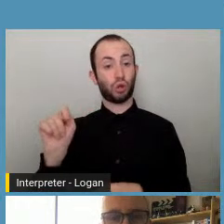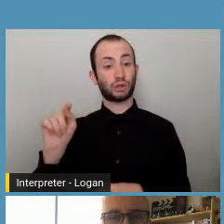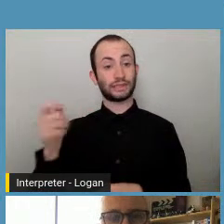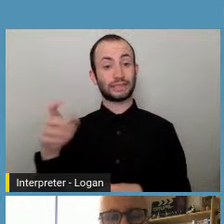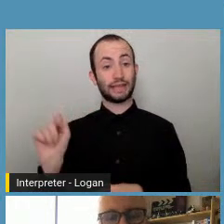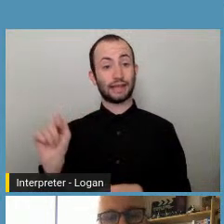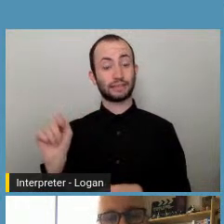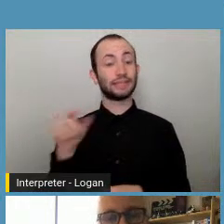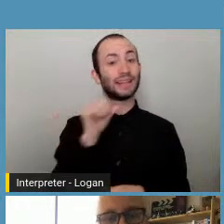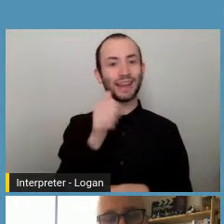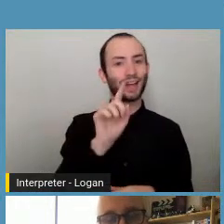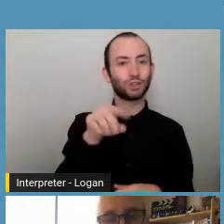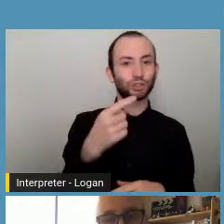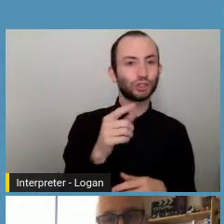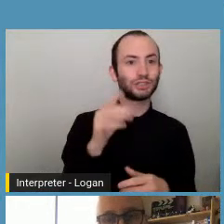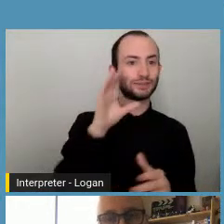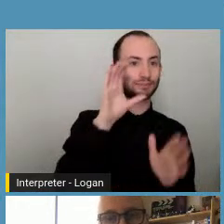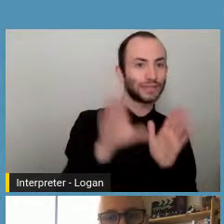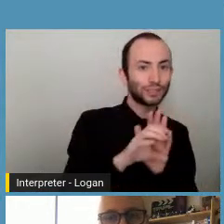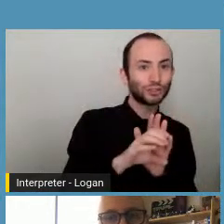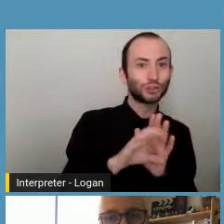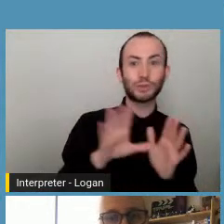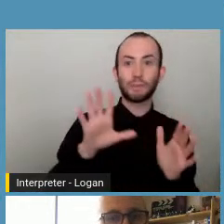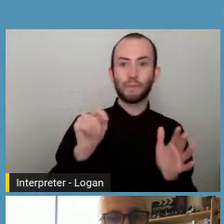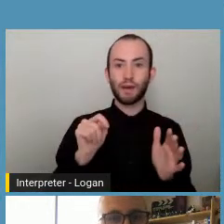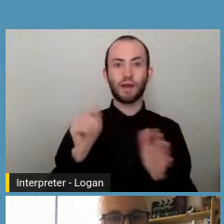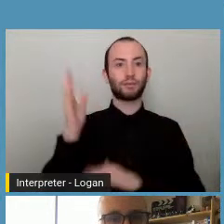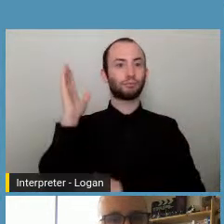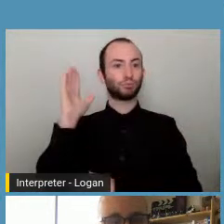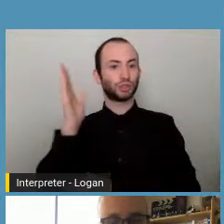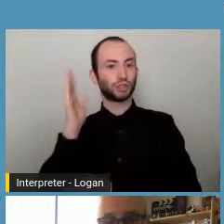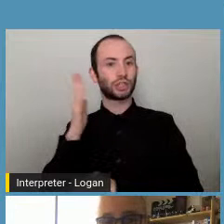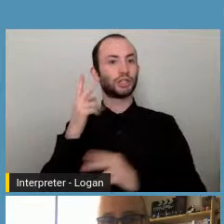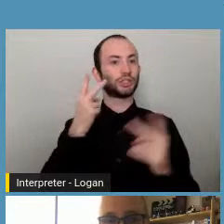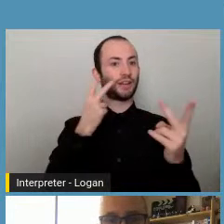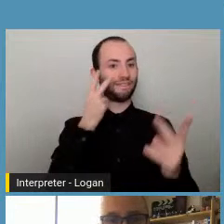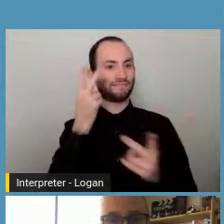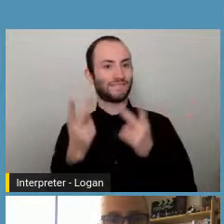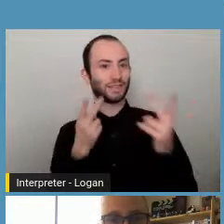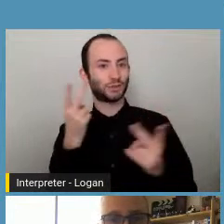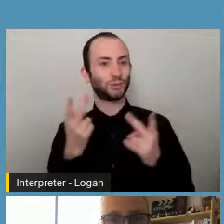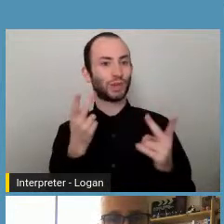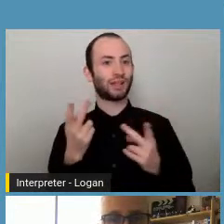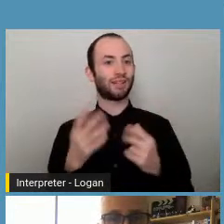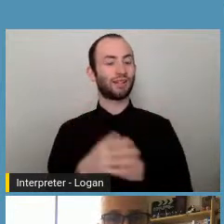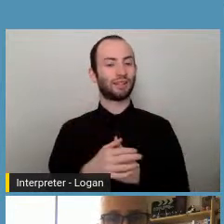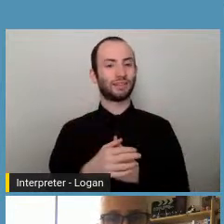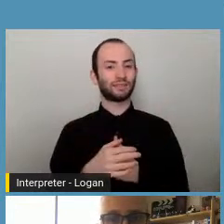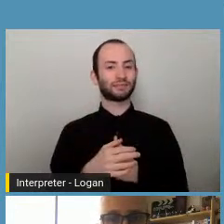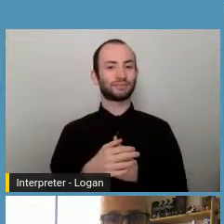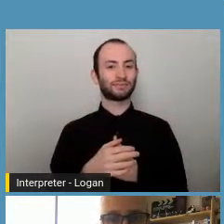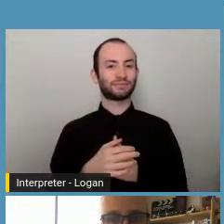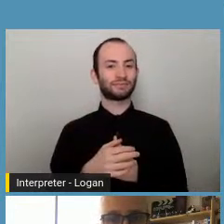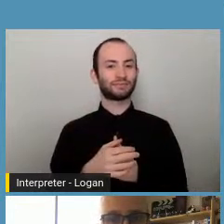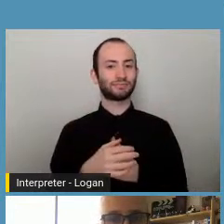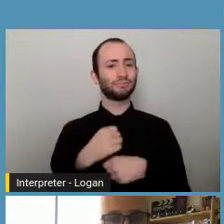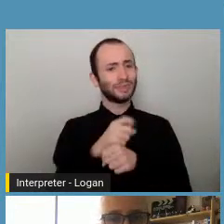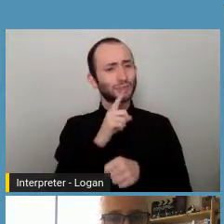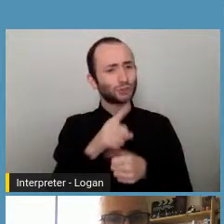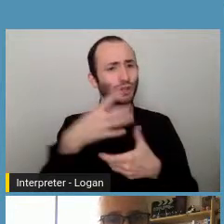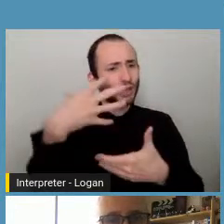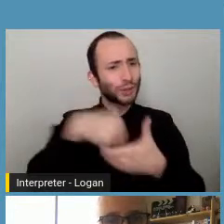not just for photos, but it's for all kinds of visual presentations. And let's make sure that it's included. Let's,